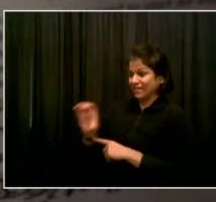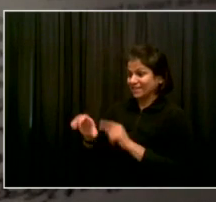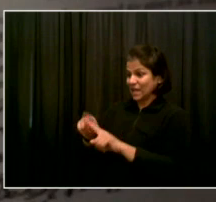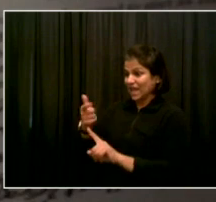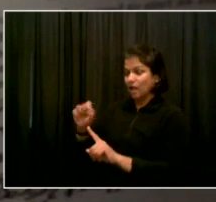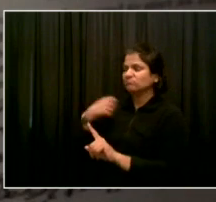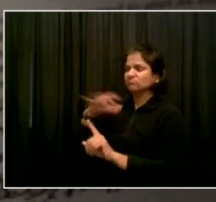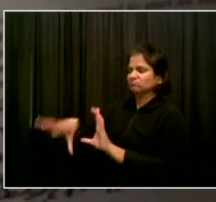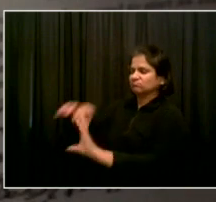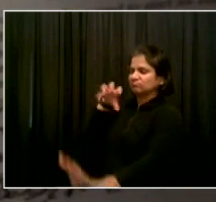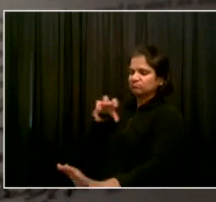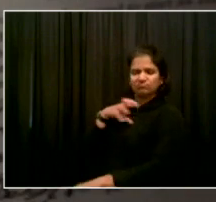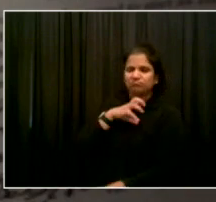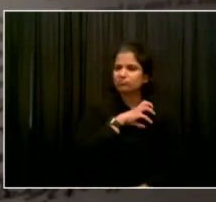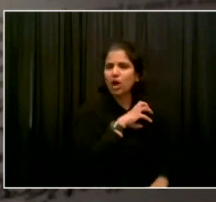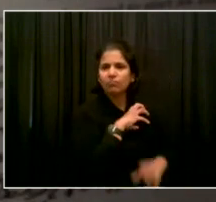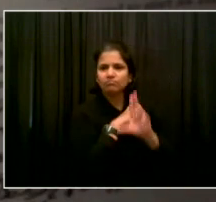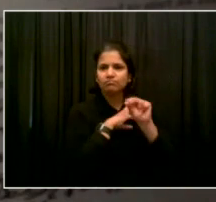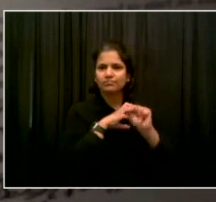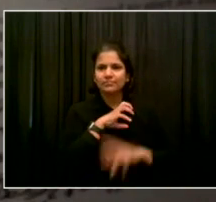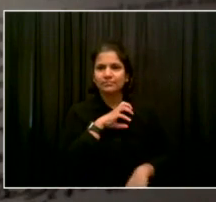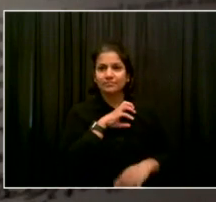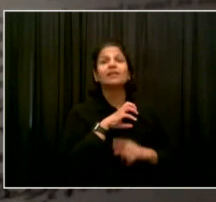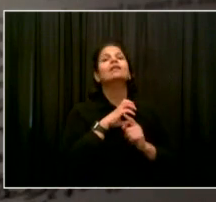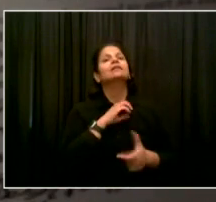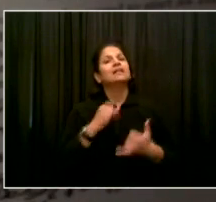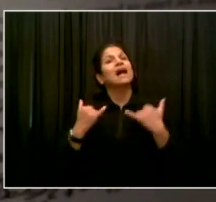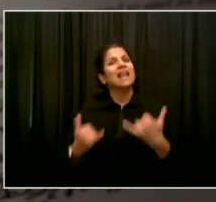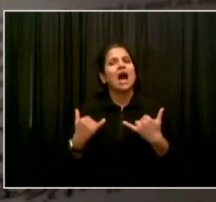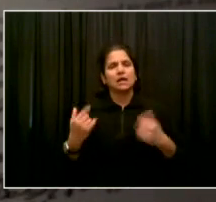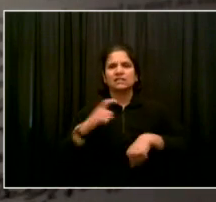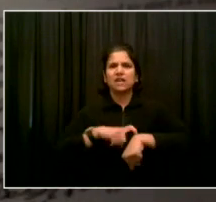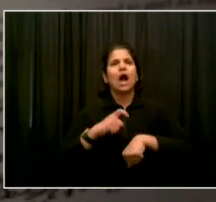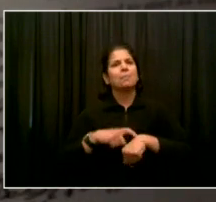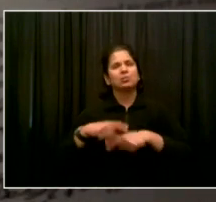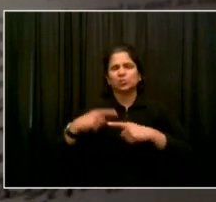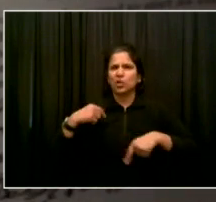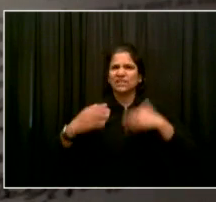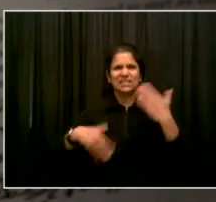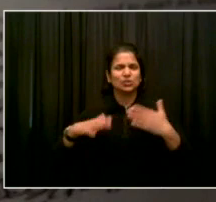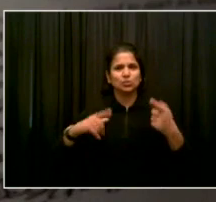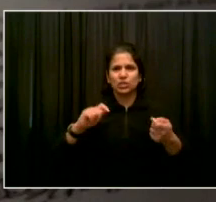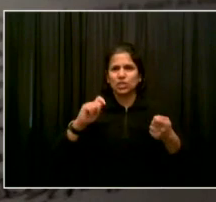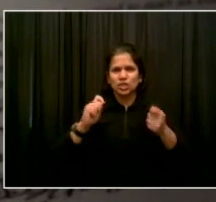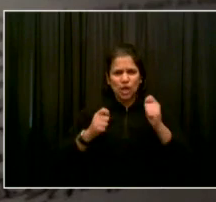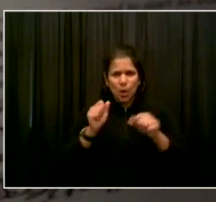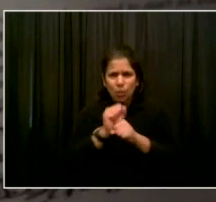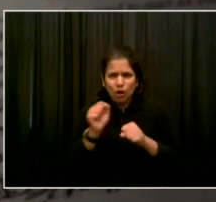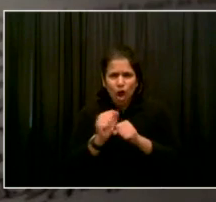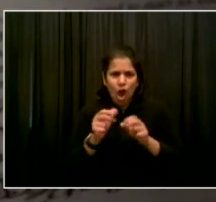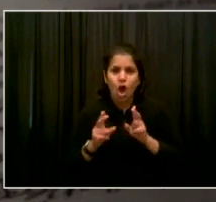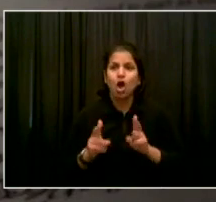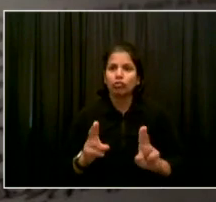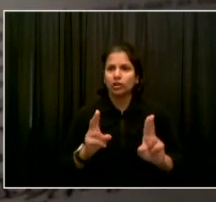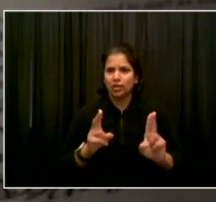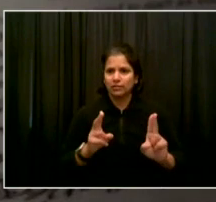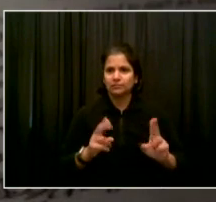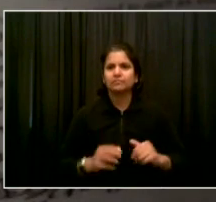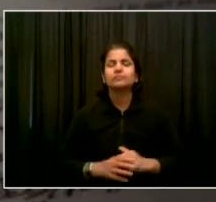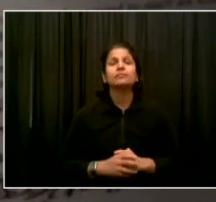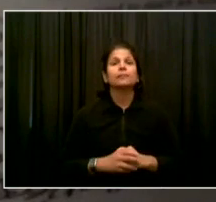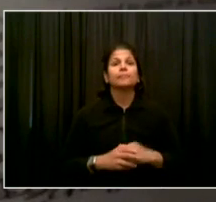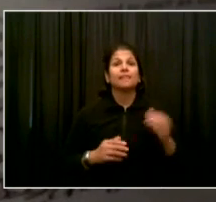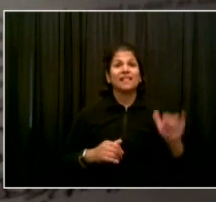timed tests always. But this is a good sign of precisely what we need to be doing everywhere. And of course,